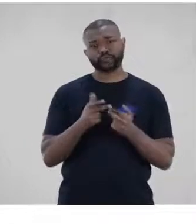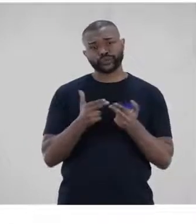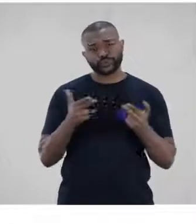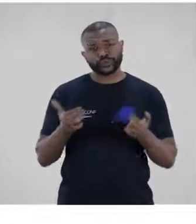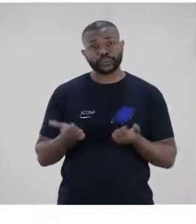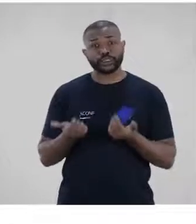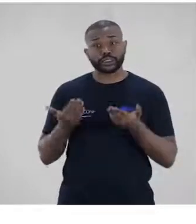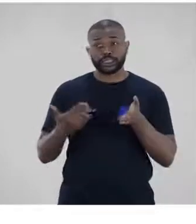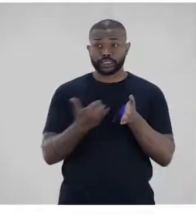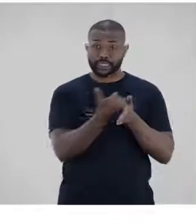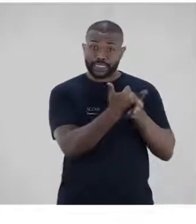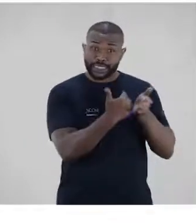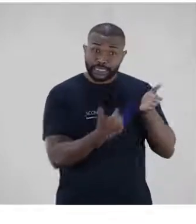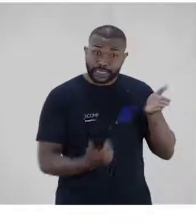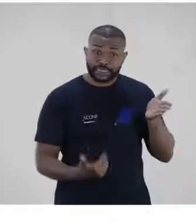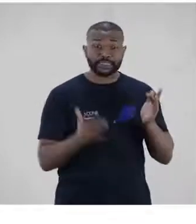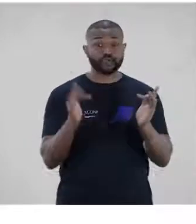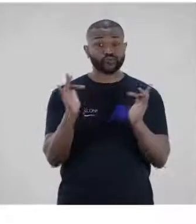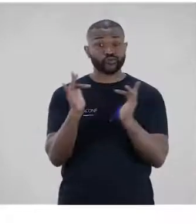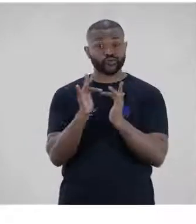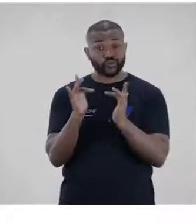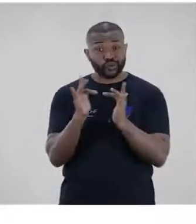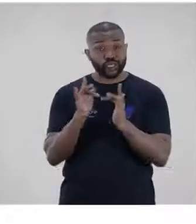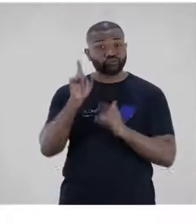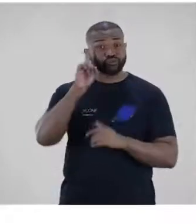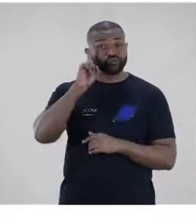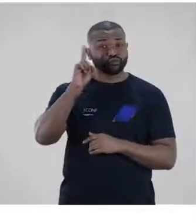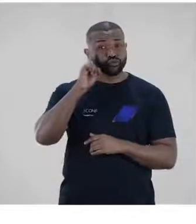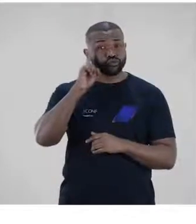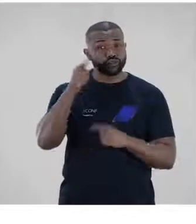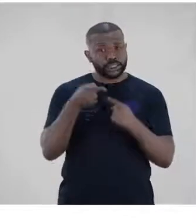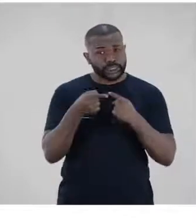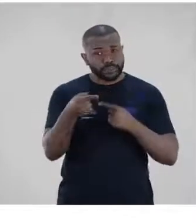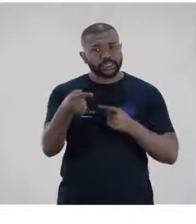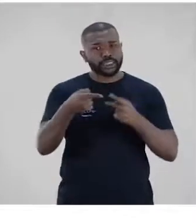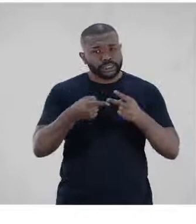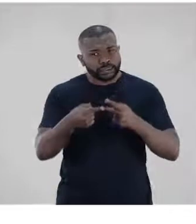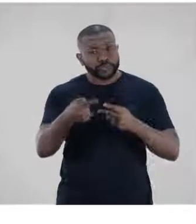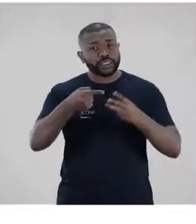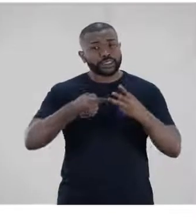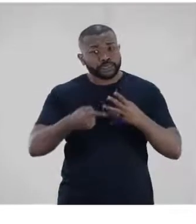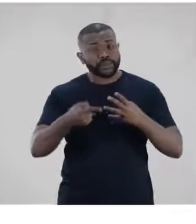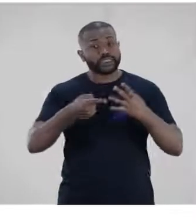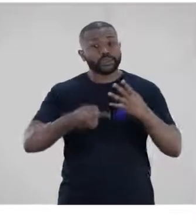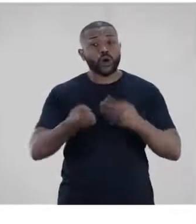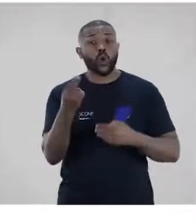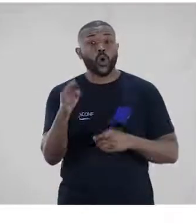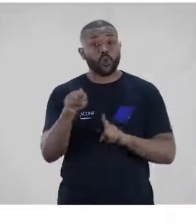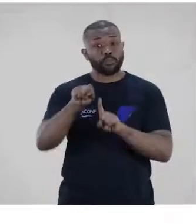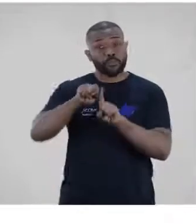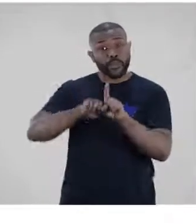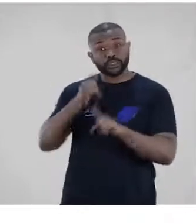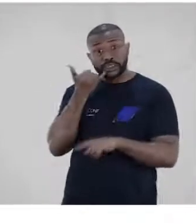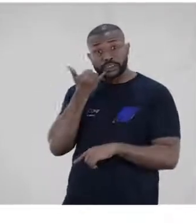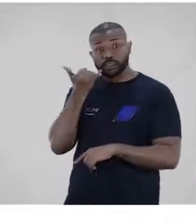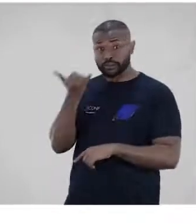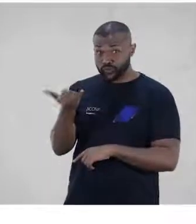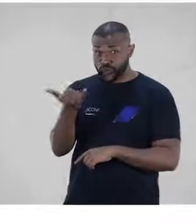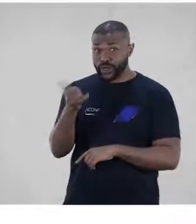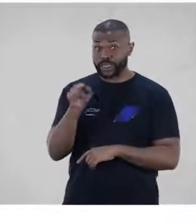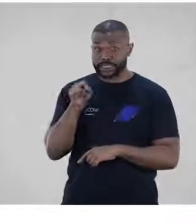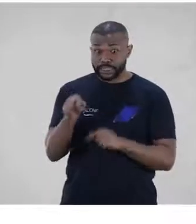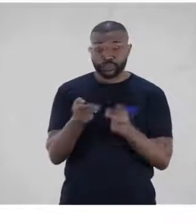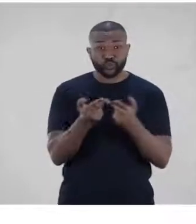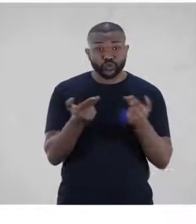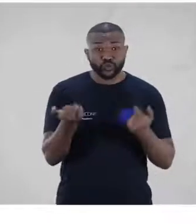maybe on a daily basis, a monthly or weekly basis, pick up the phone and call. And the way this member assistant data product works is that it